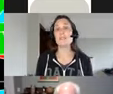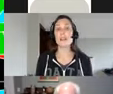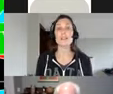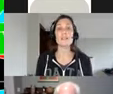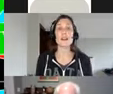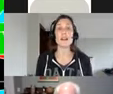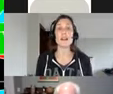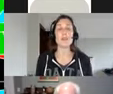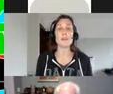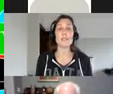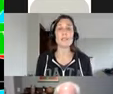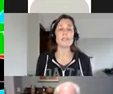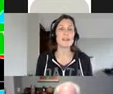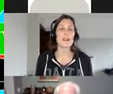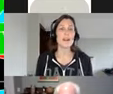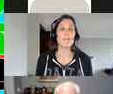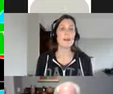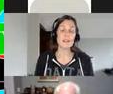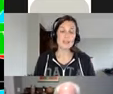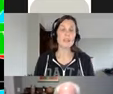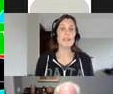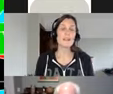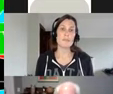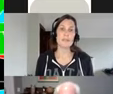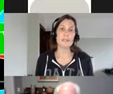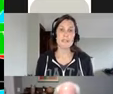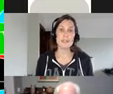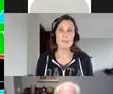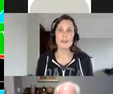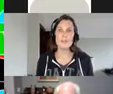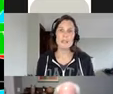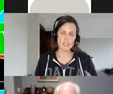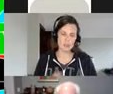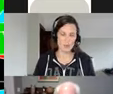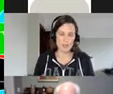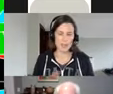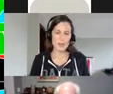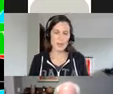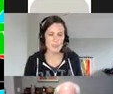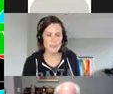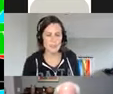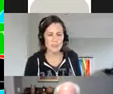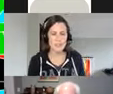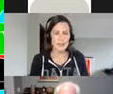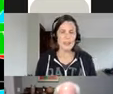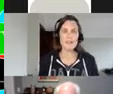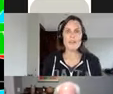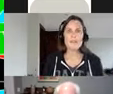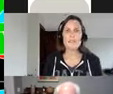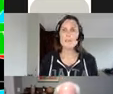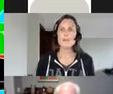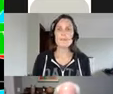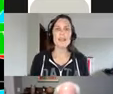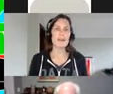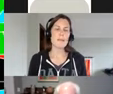choice to use colors that align with topics. But I do feel like I need to put this disclaimer in, because when I would talk about this with students,